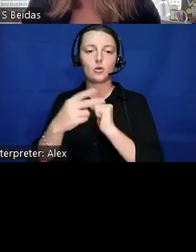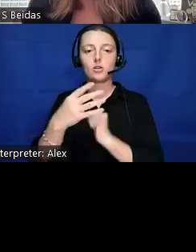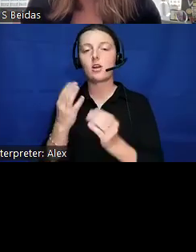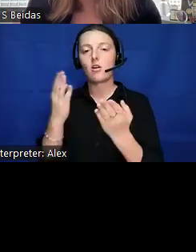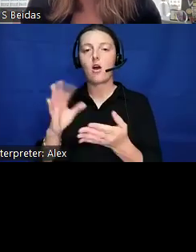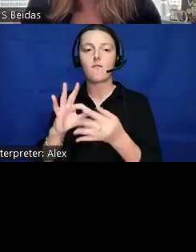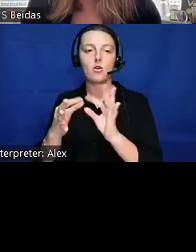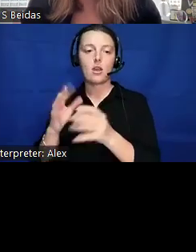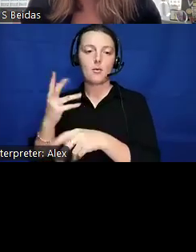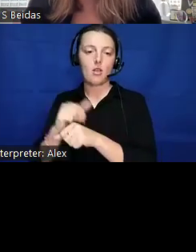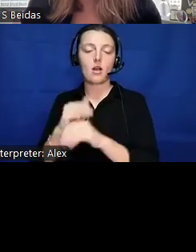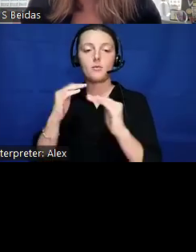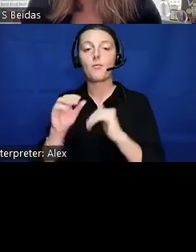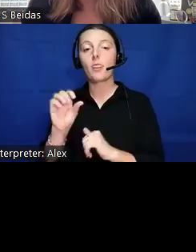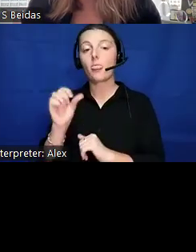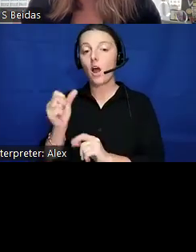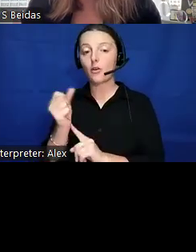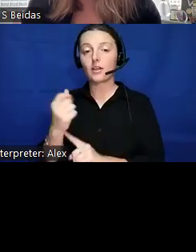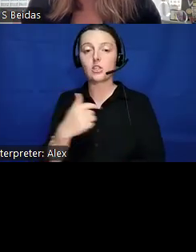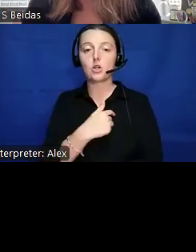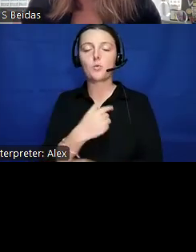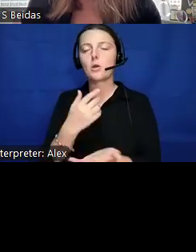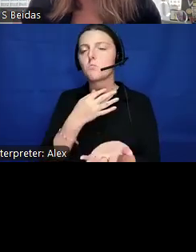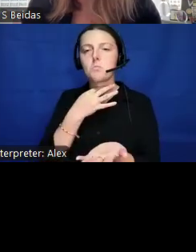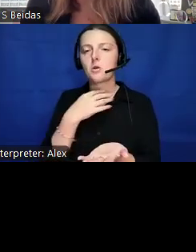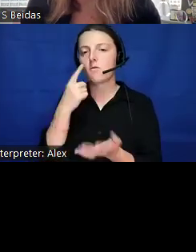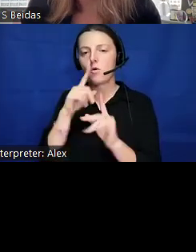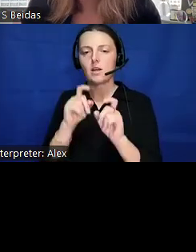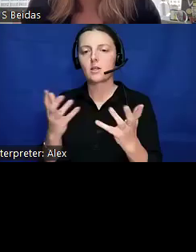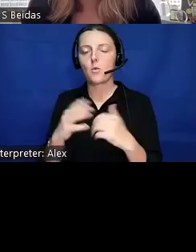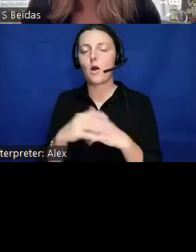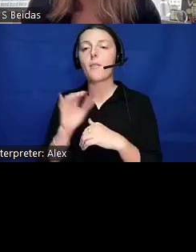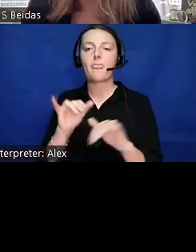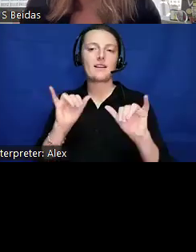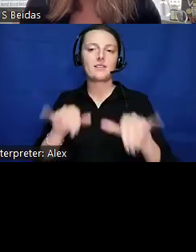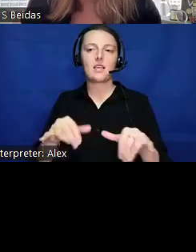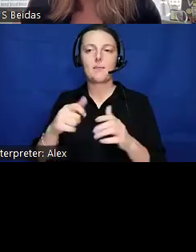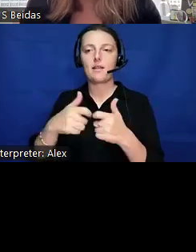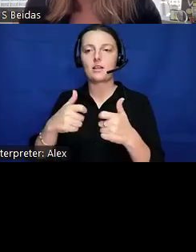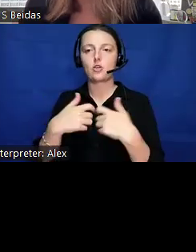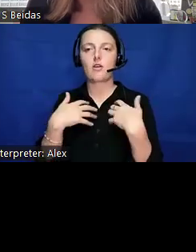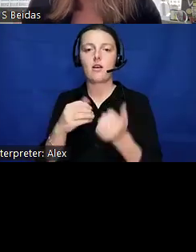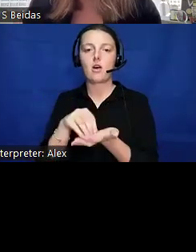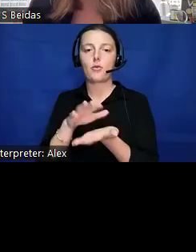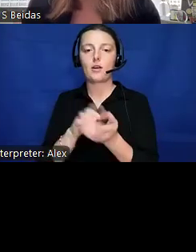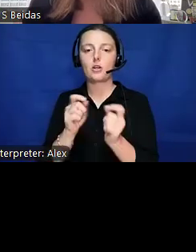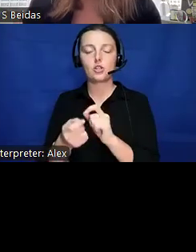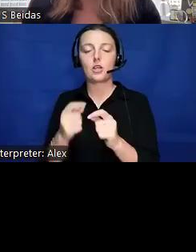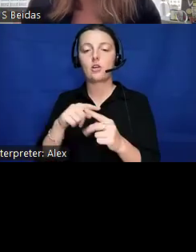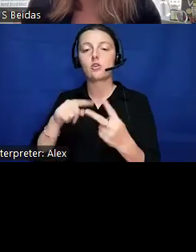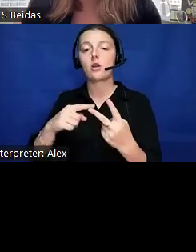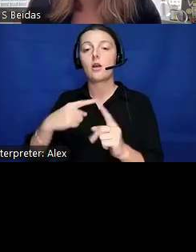then the other condition that we were interested in testing was that same electronic health record change plus something